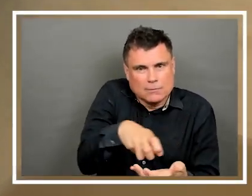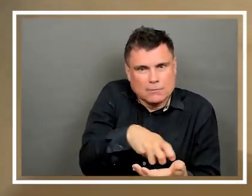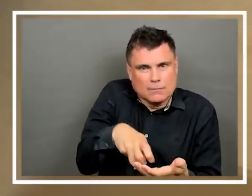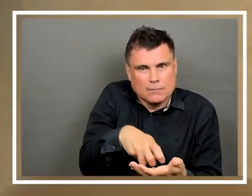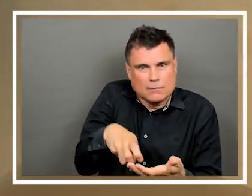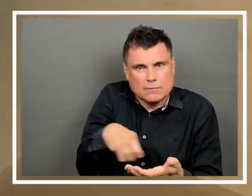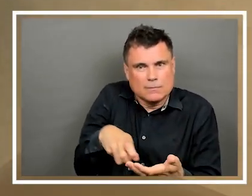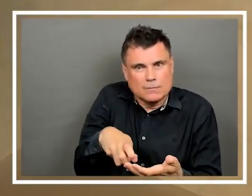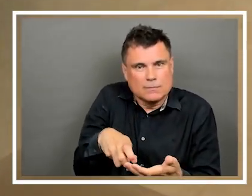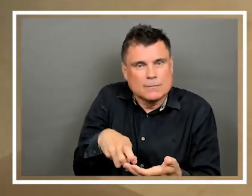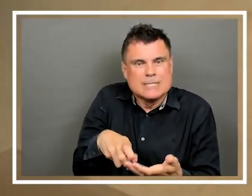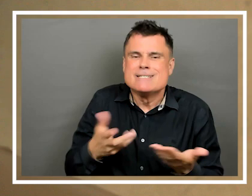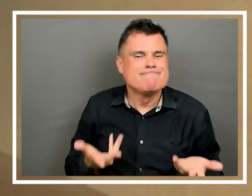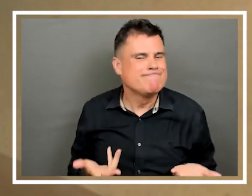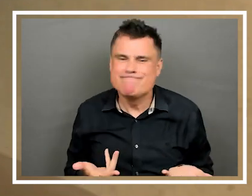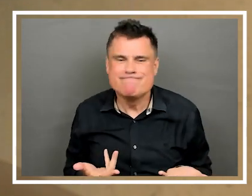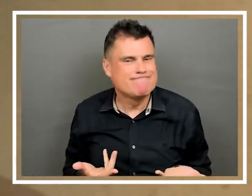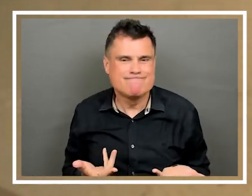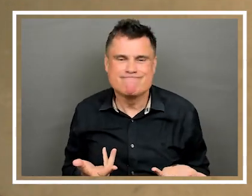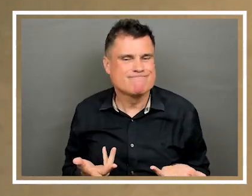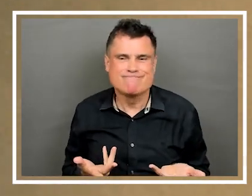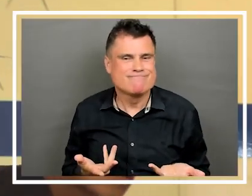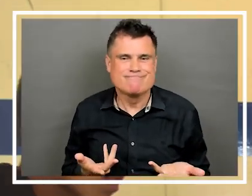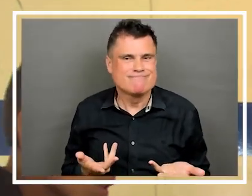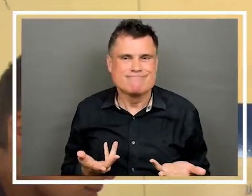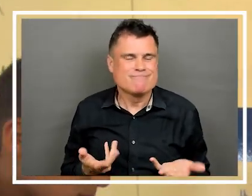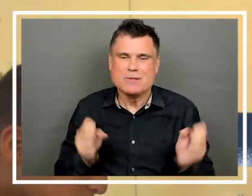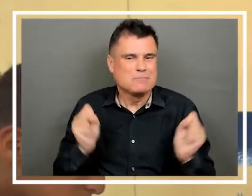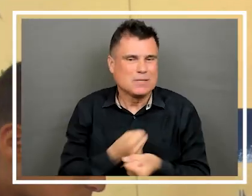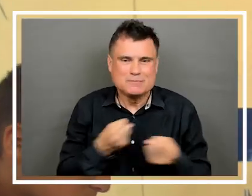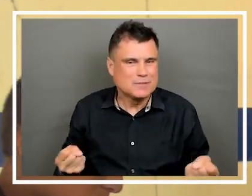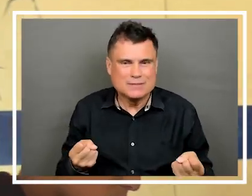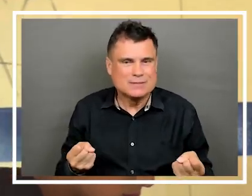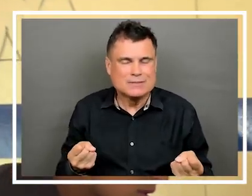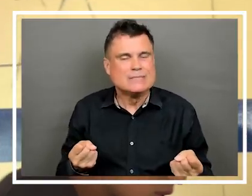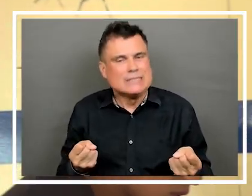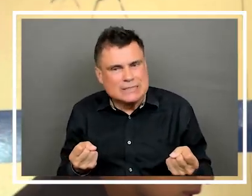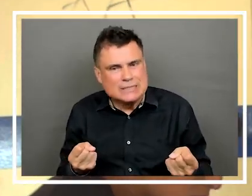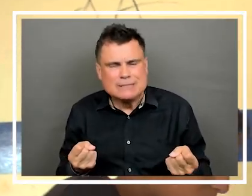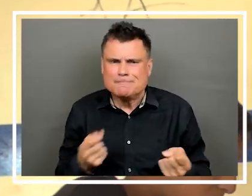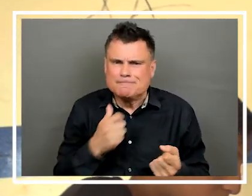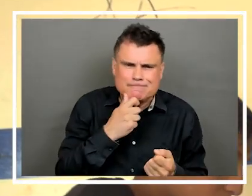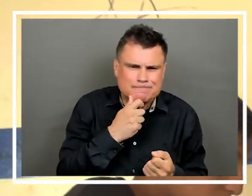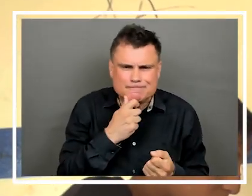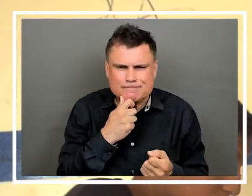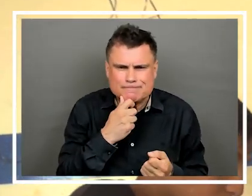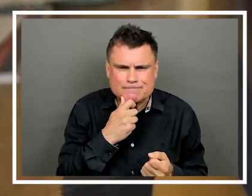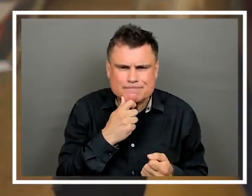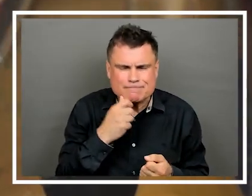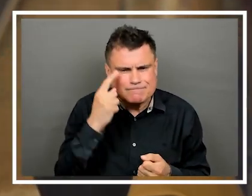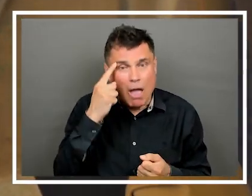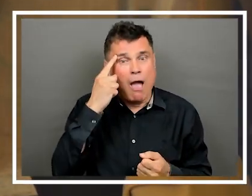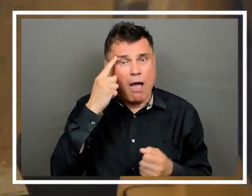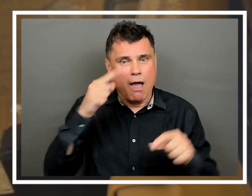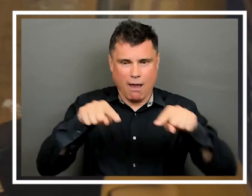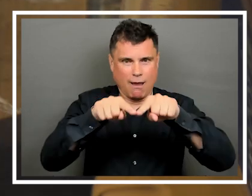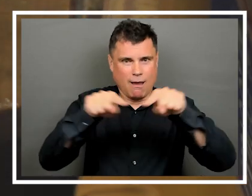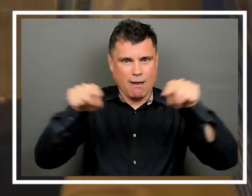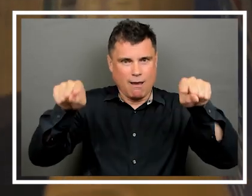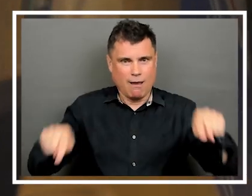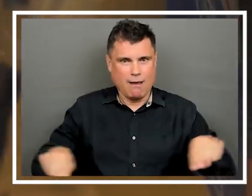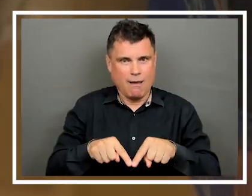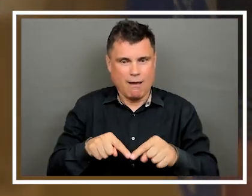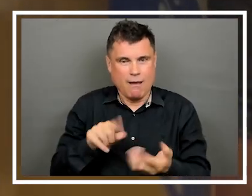So then we decided to use the tablet. And he liked this idea a lot. He practiced at home a lot so he could do it